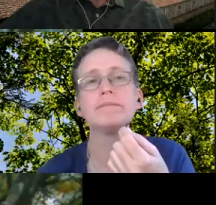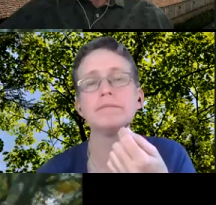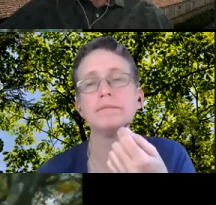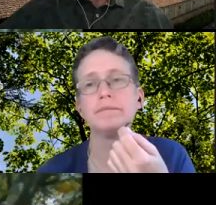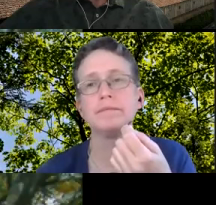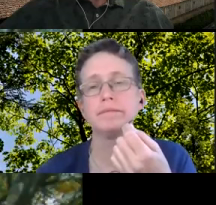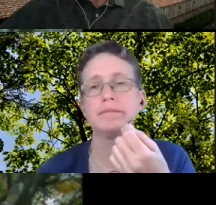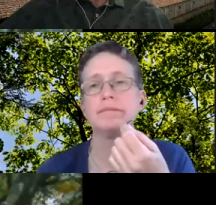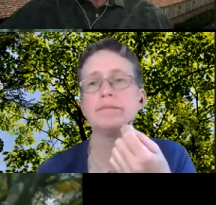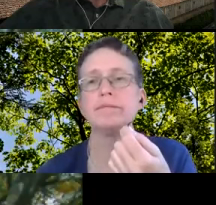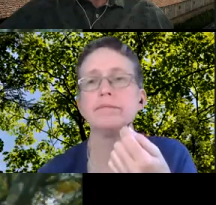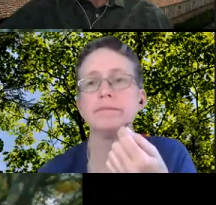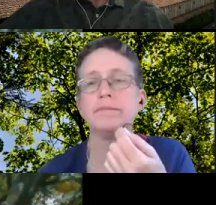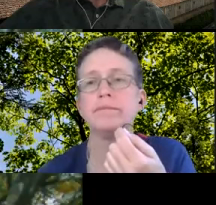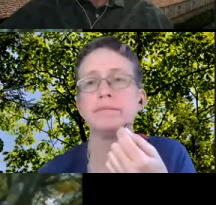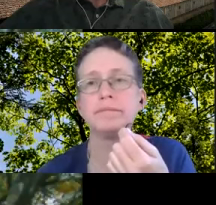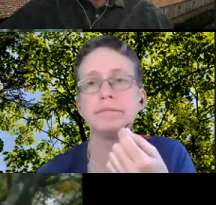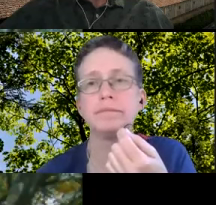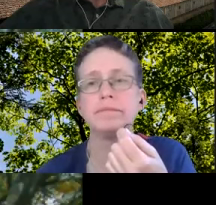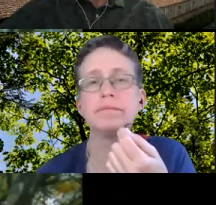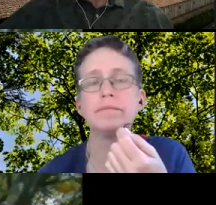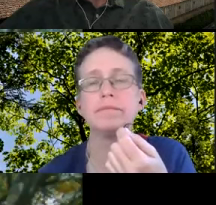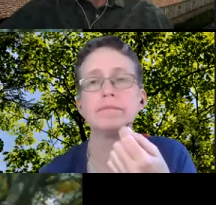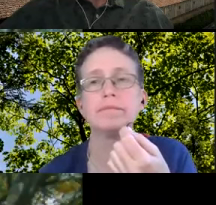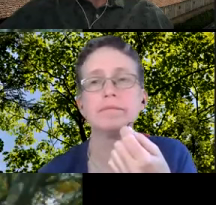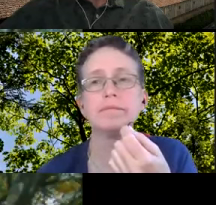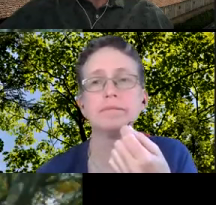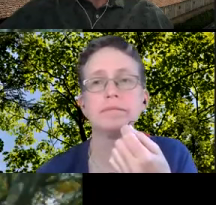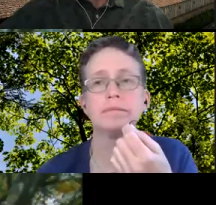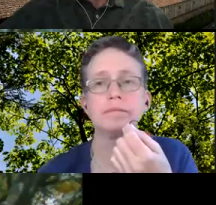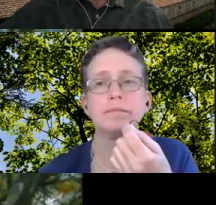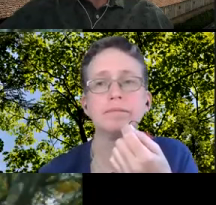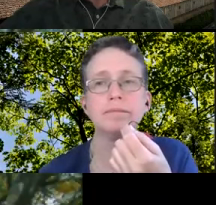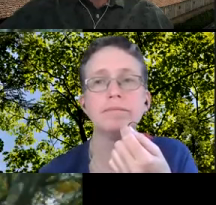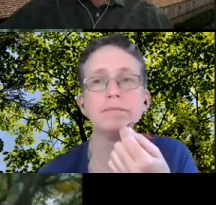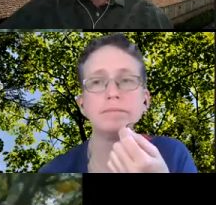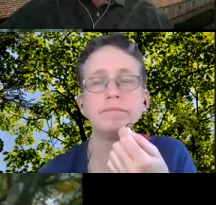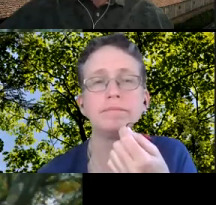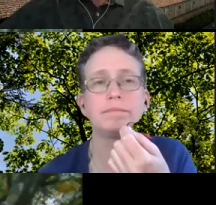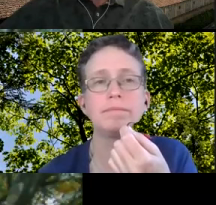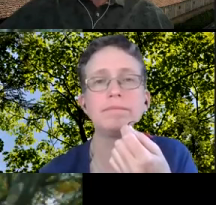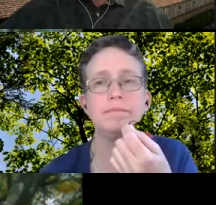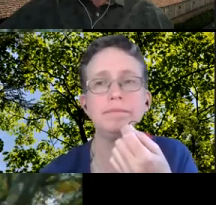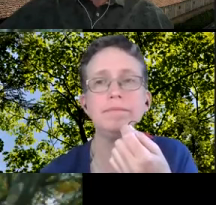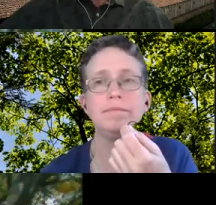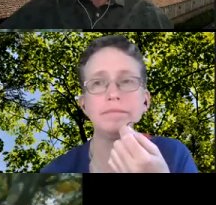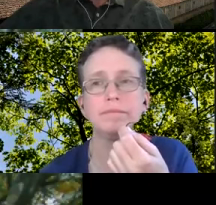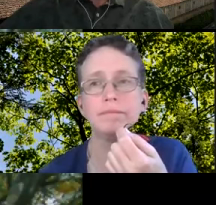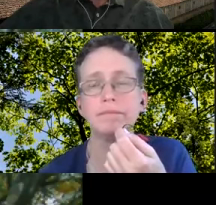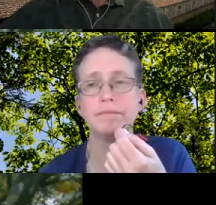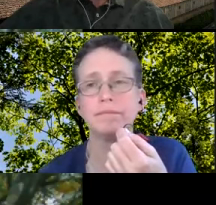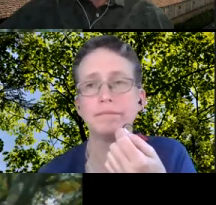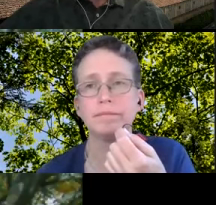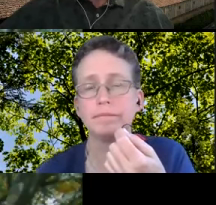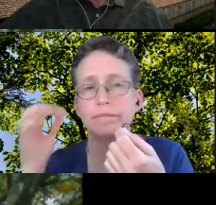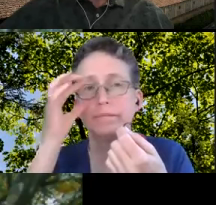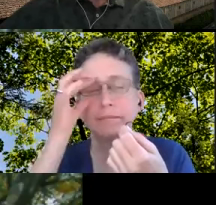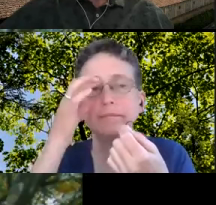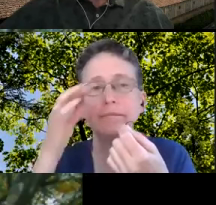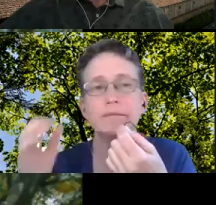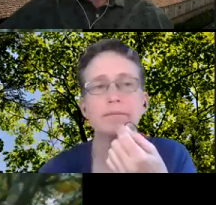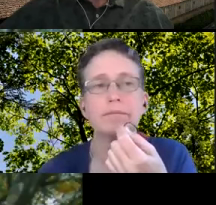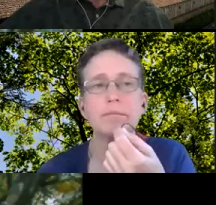day-to-day basis, and if that could differ by socioeconomic status. It's something that really brings to light how we've structured